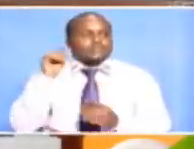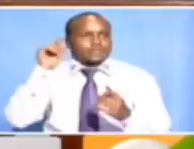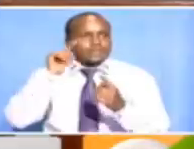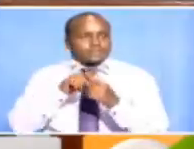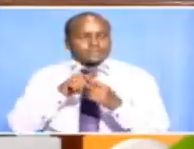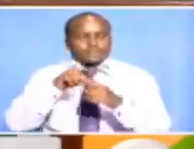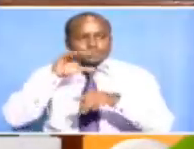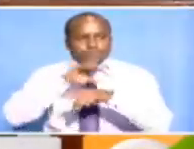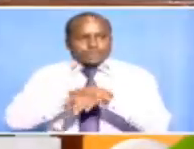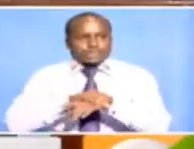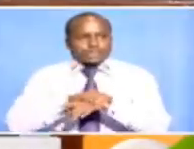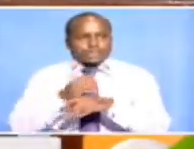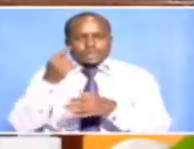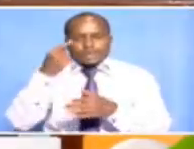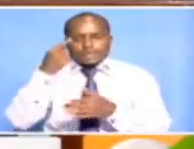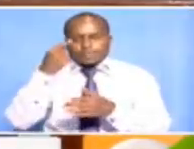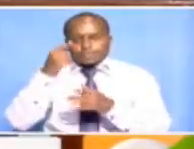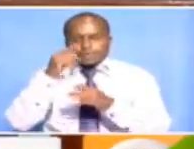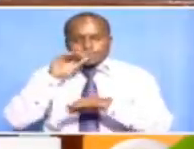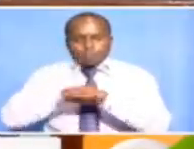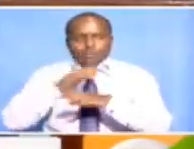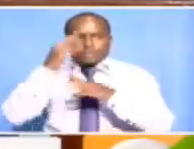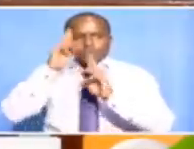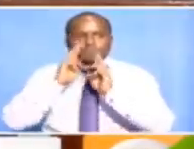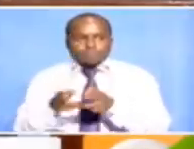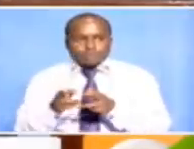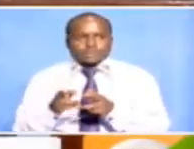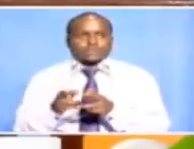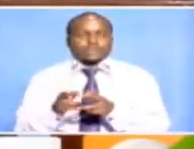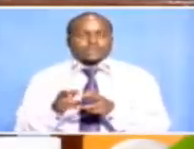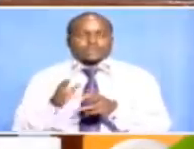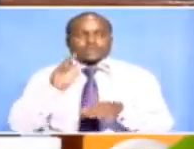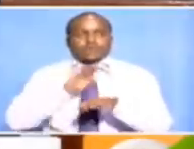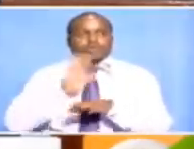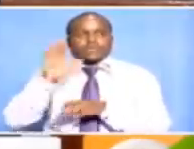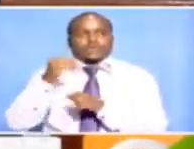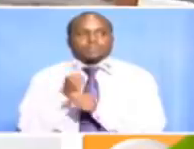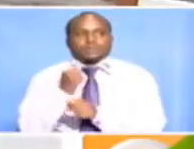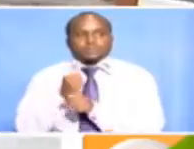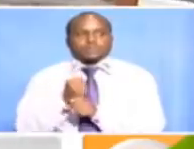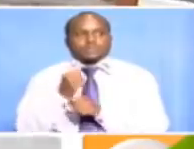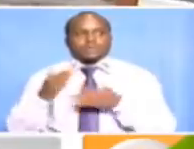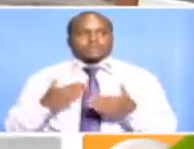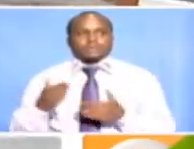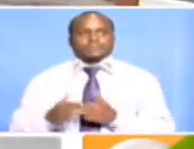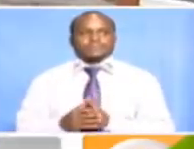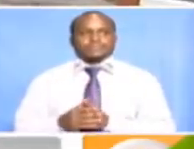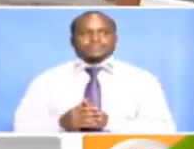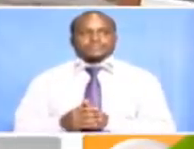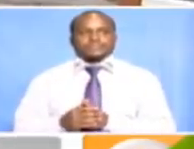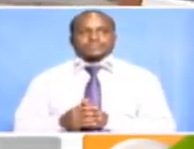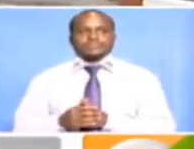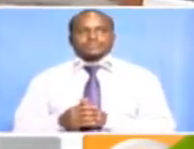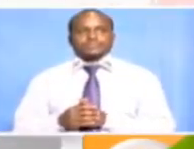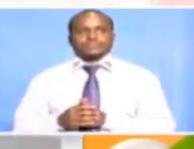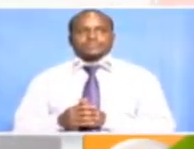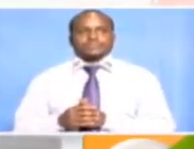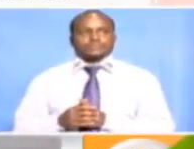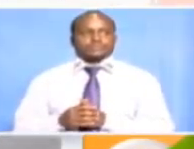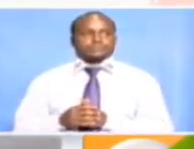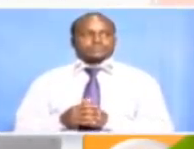get a proper report on their conduct from the DCI. Governor, listen to this tweet